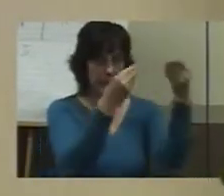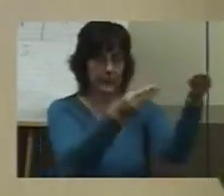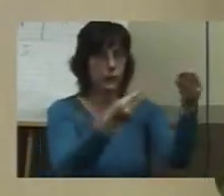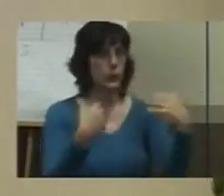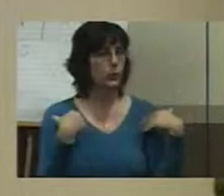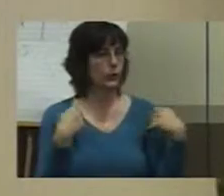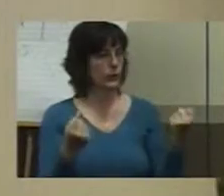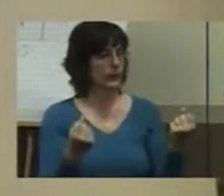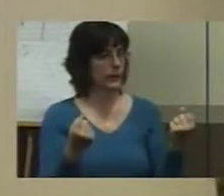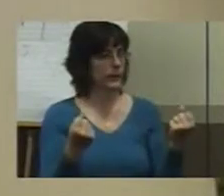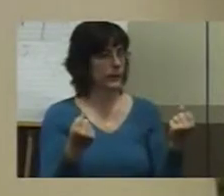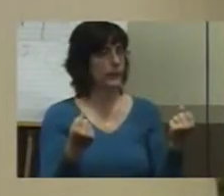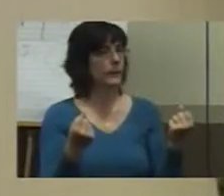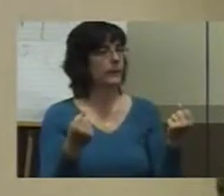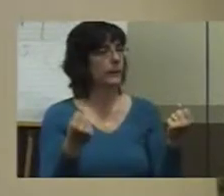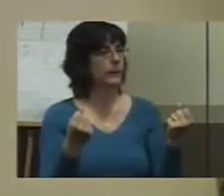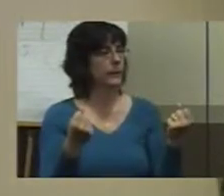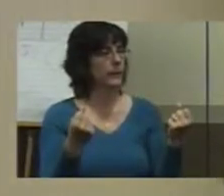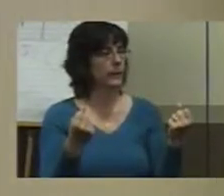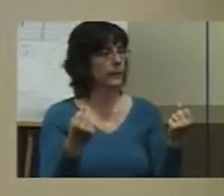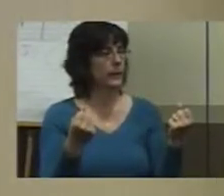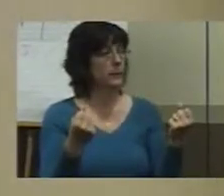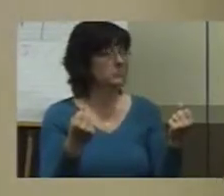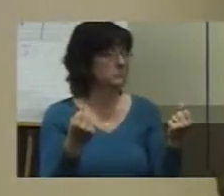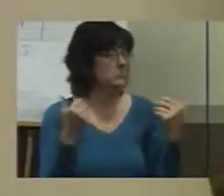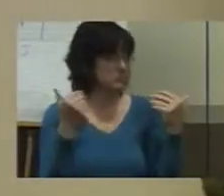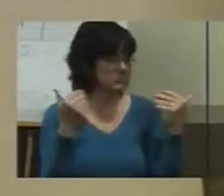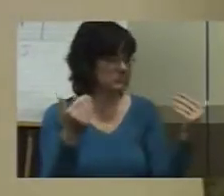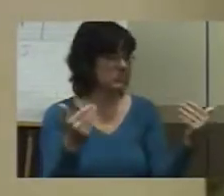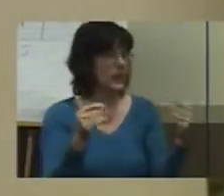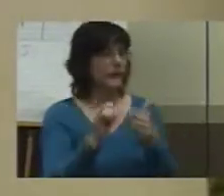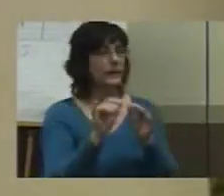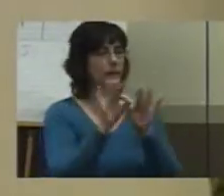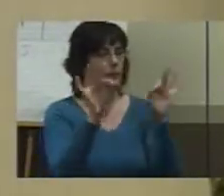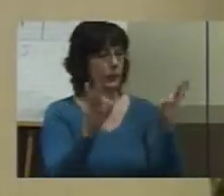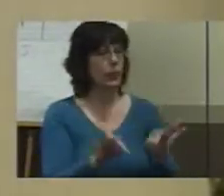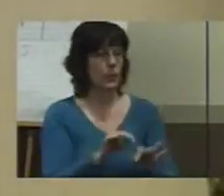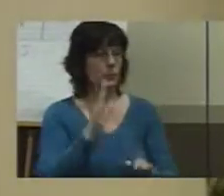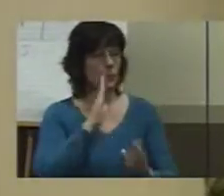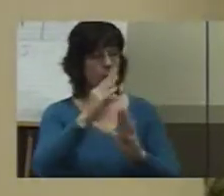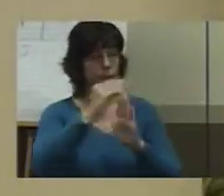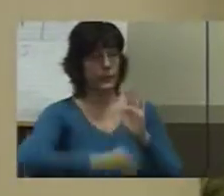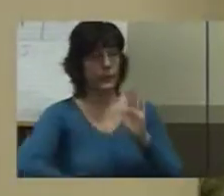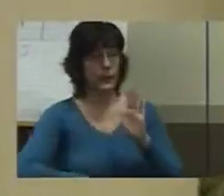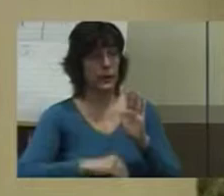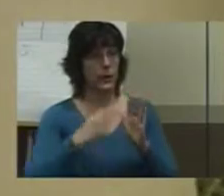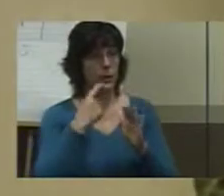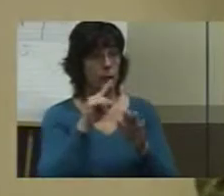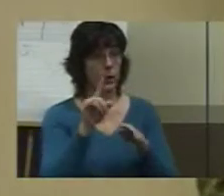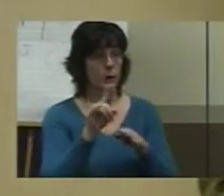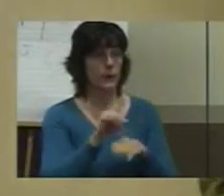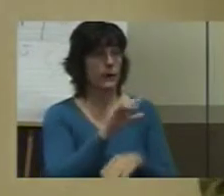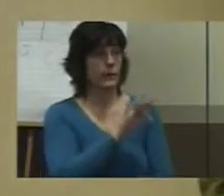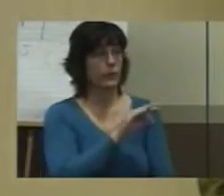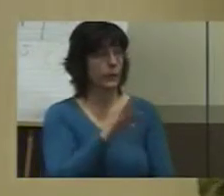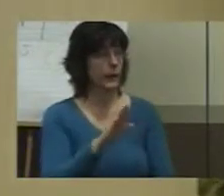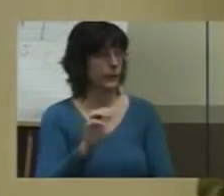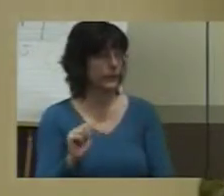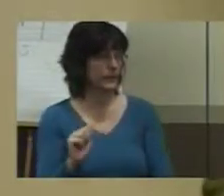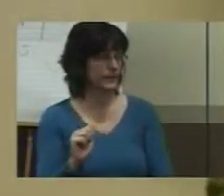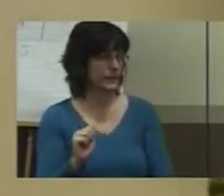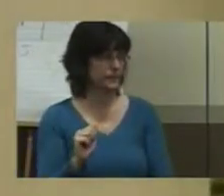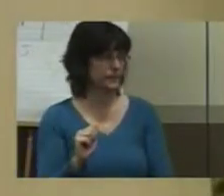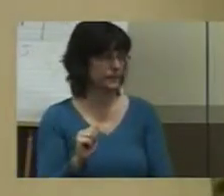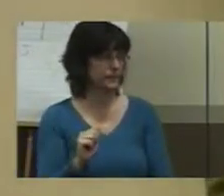the strengths, and see if this is the form that you will be filling out for a functional behavioral